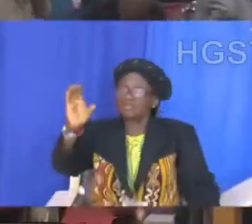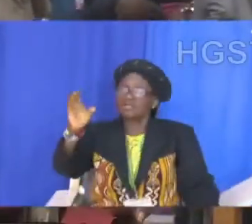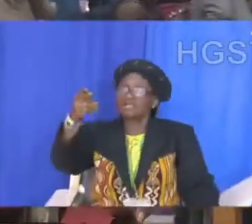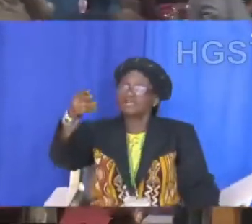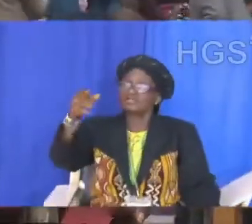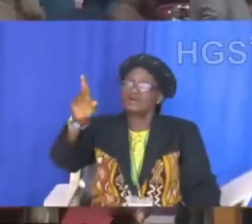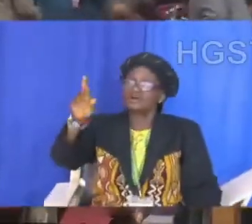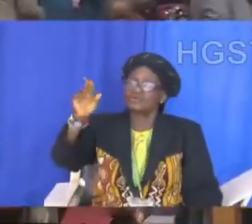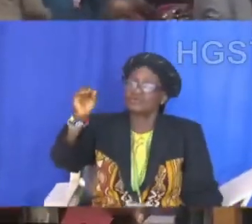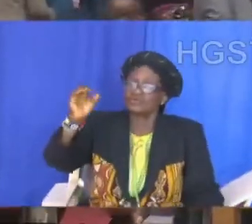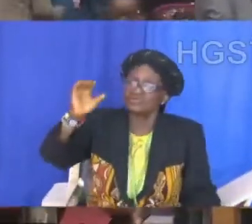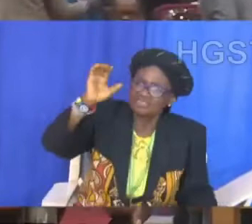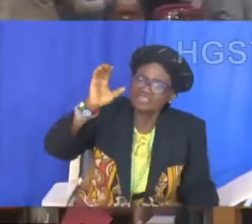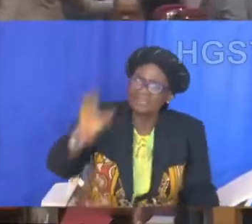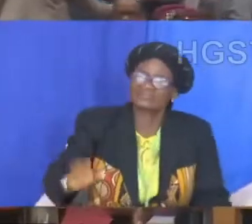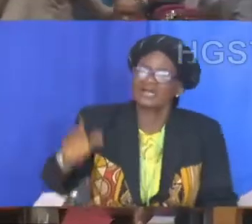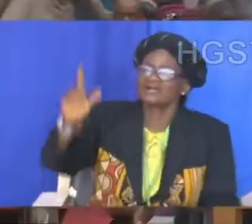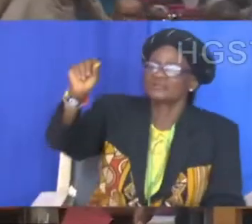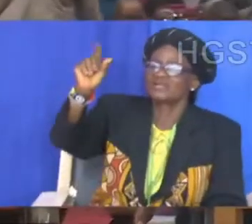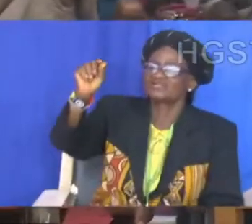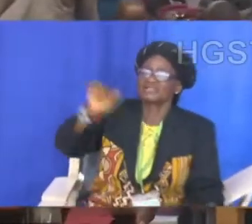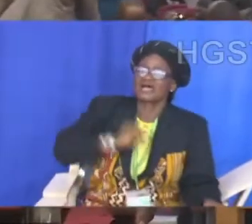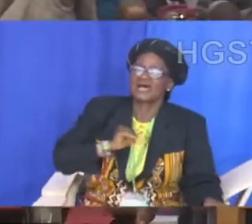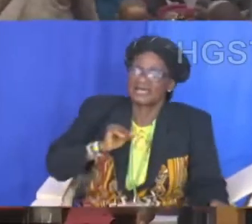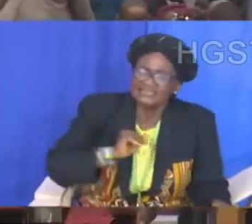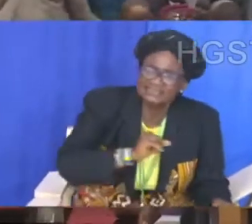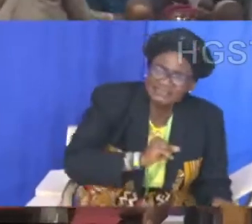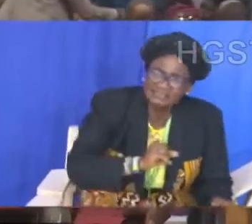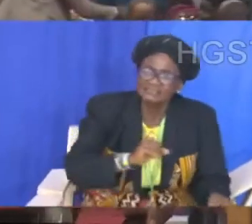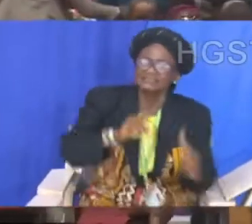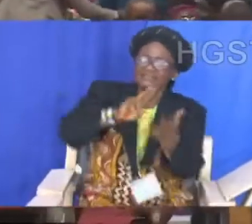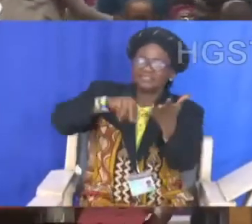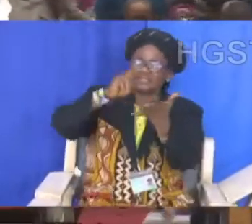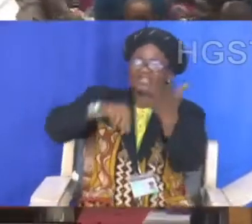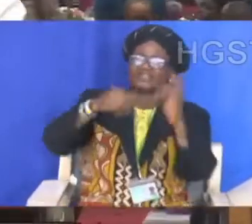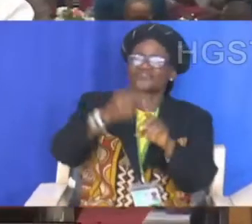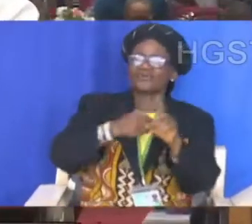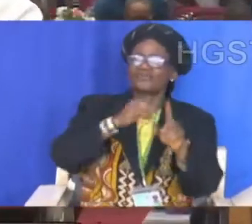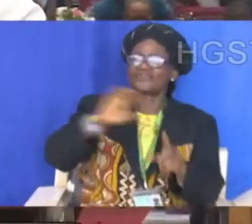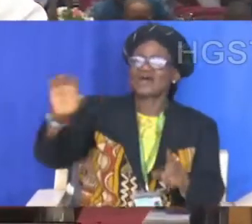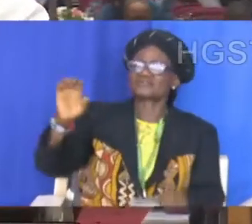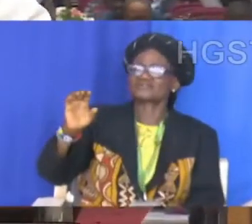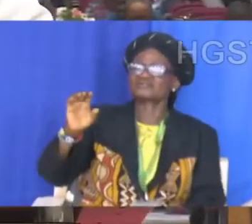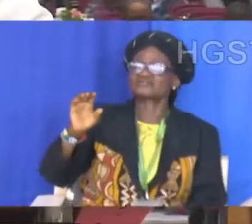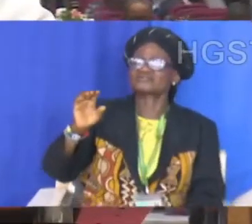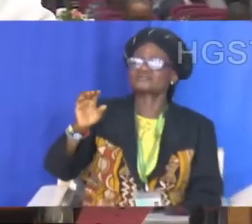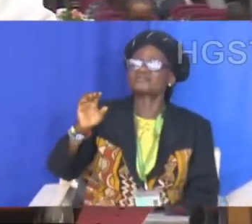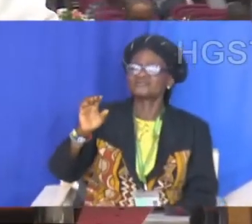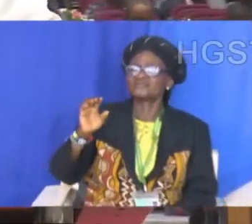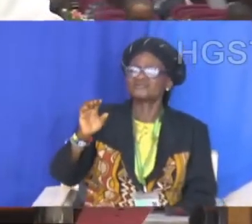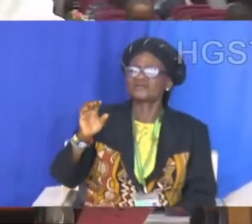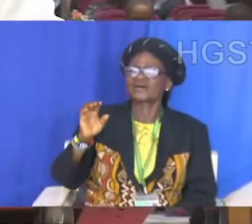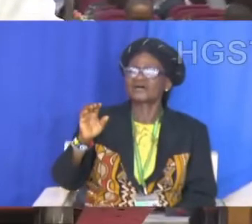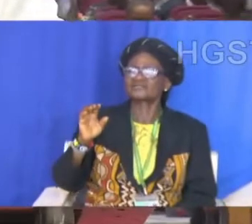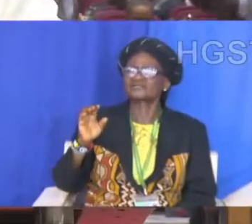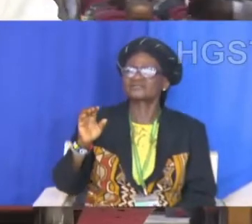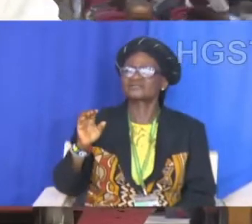I'm reading from verse 13 to 15. Second